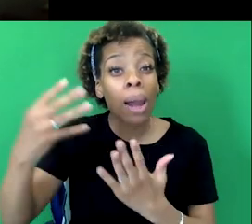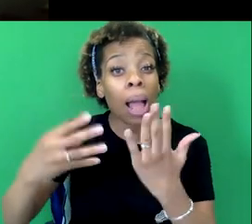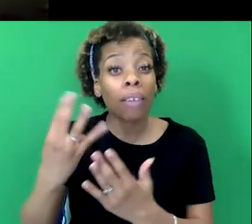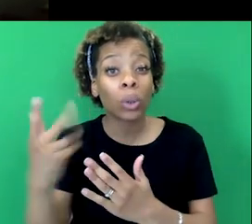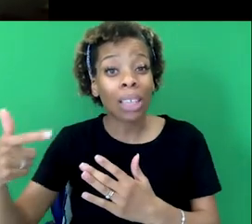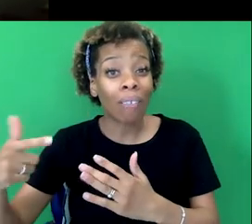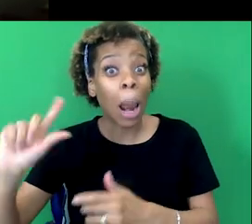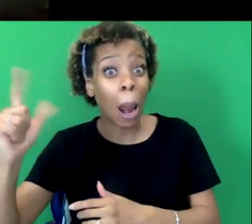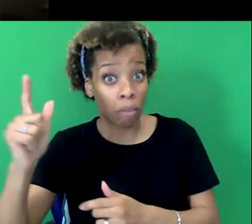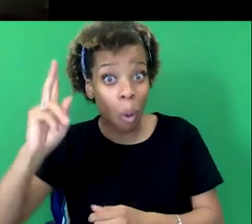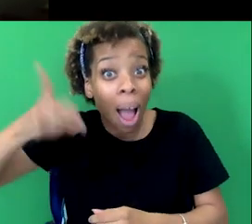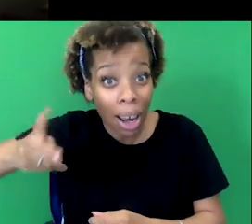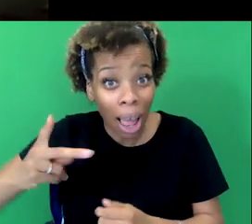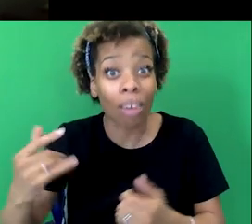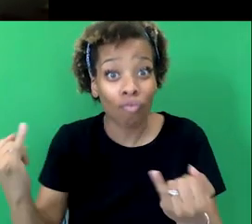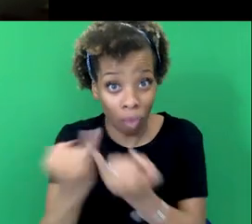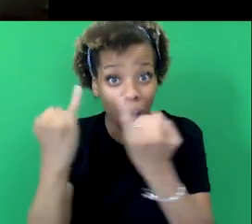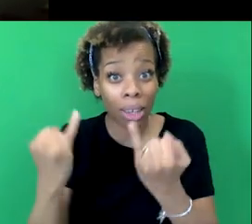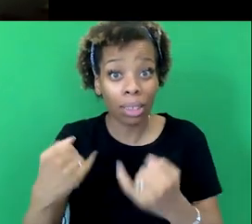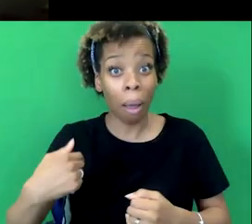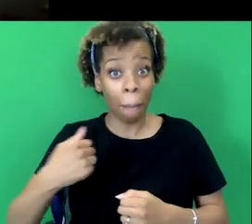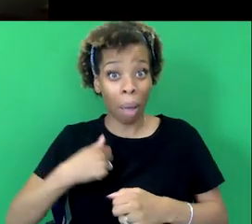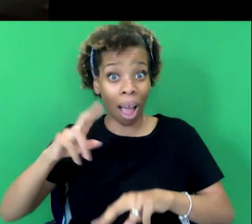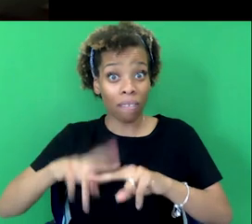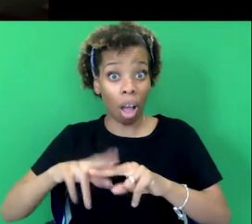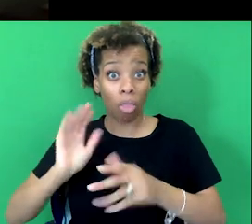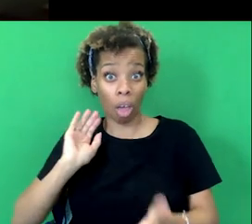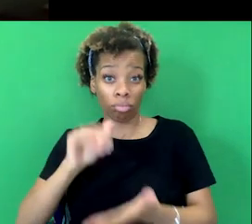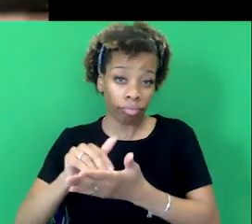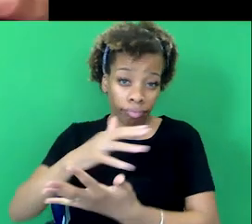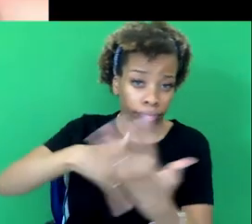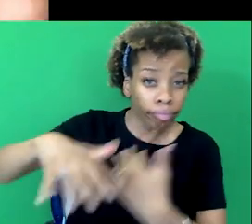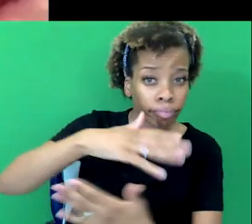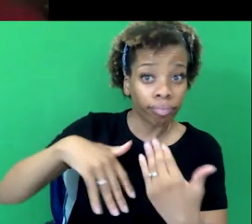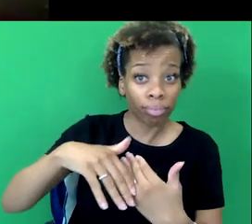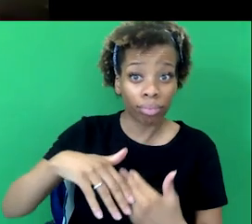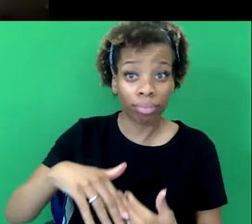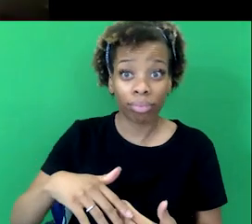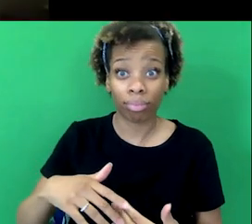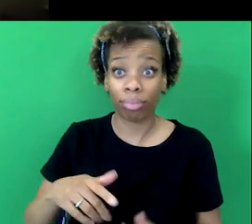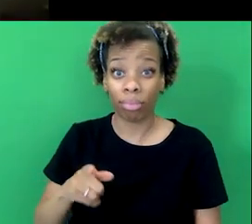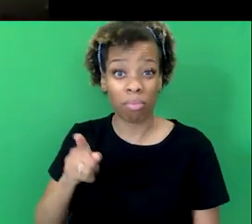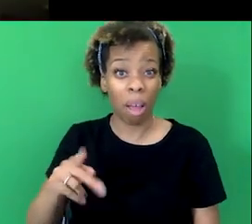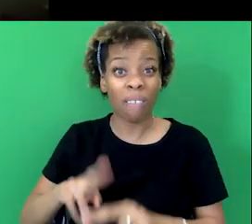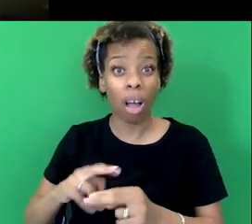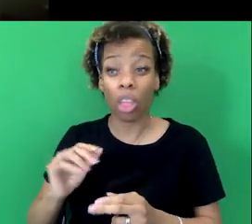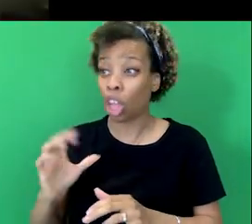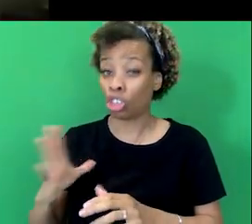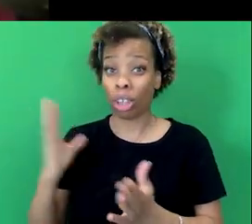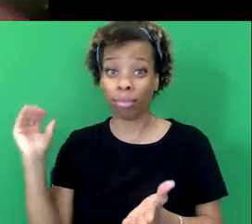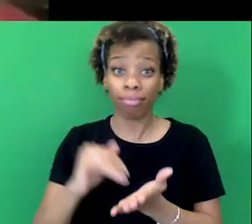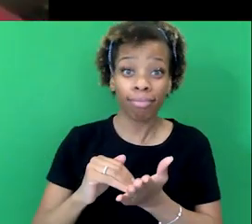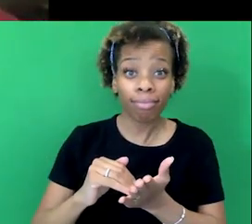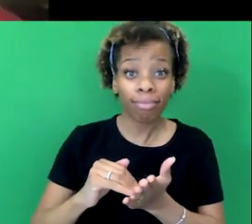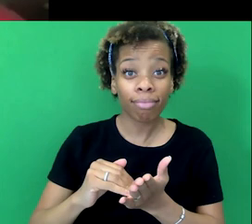Liverpool as well, which my father was actually in. It was one of the reasons, you know, he'd just come over and